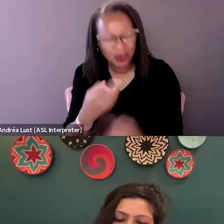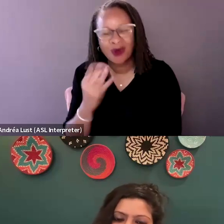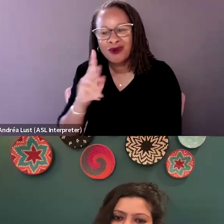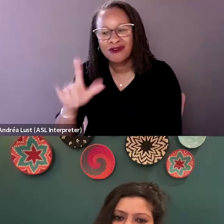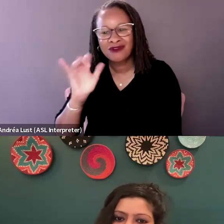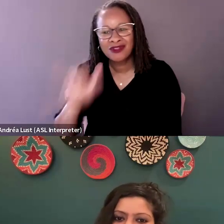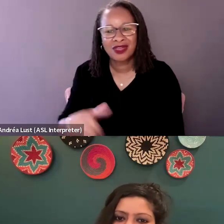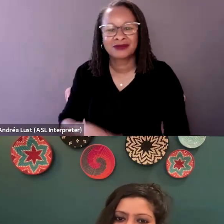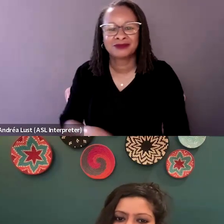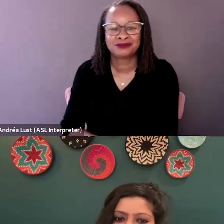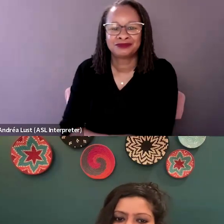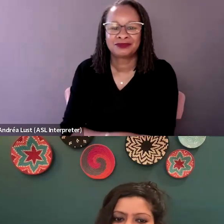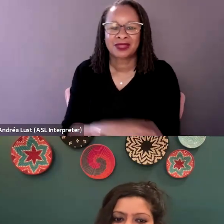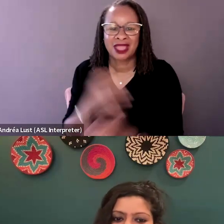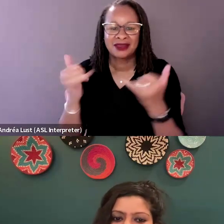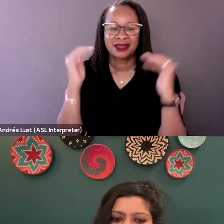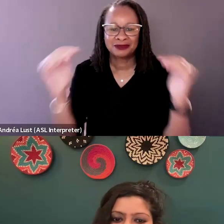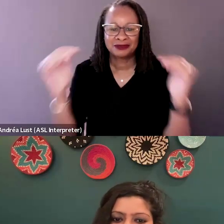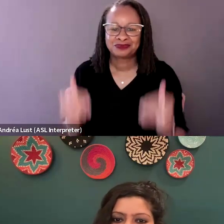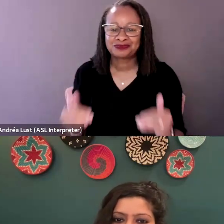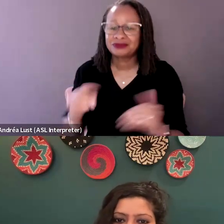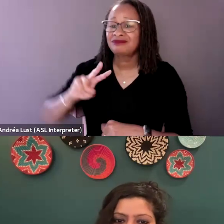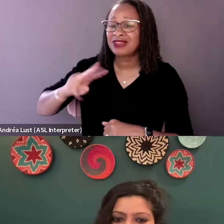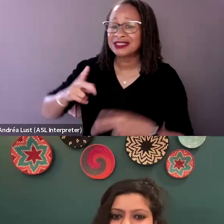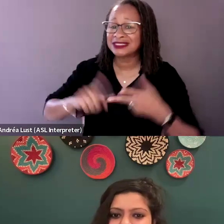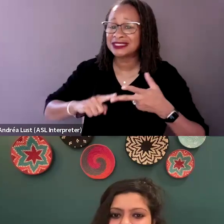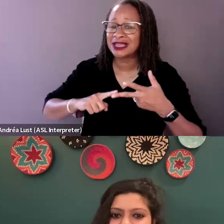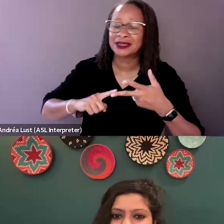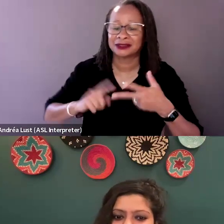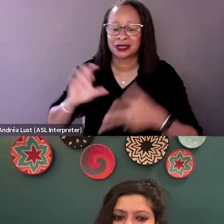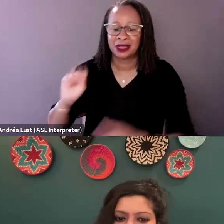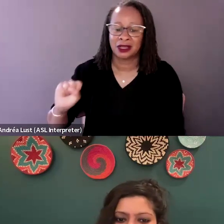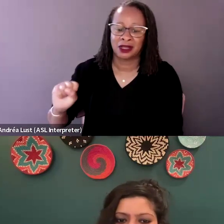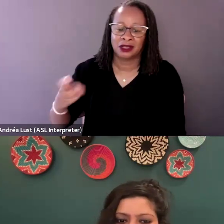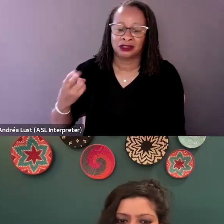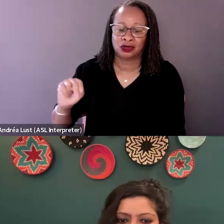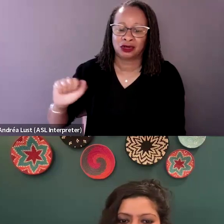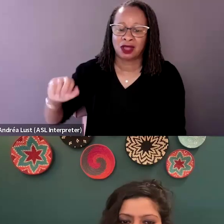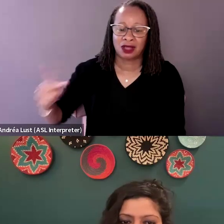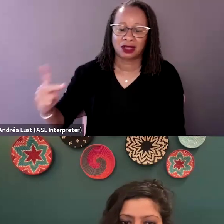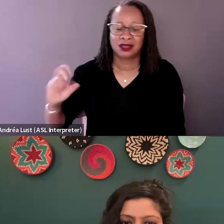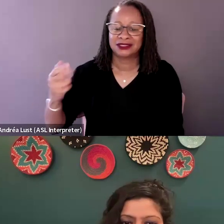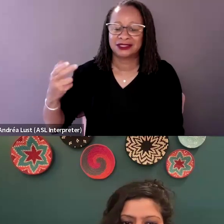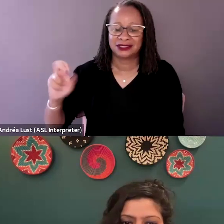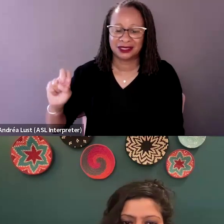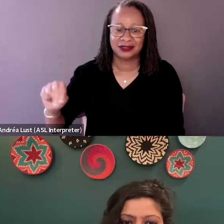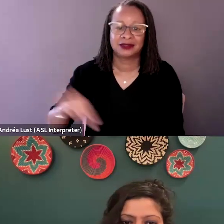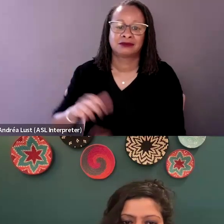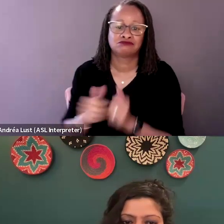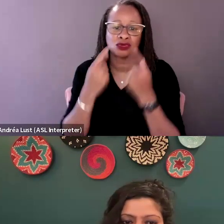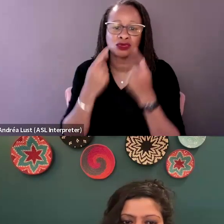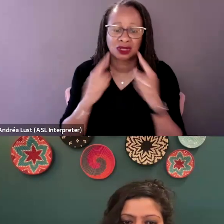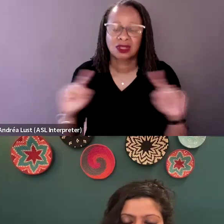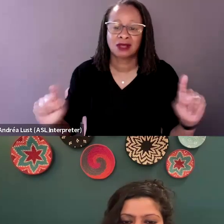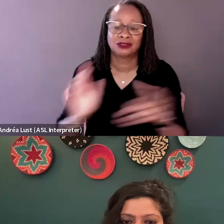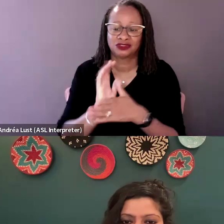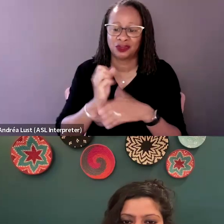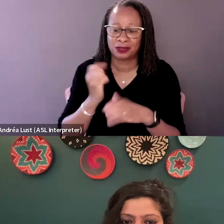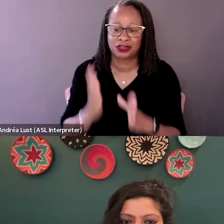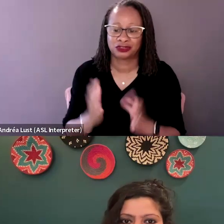space for women filmmakers in India where we can openly discuss our problems and share our